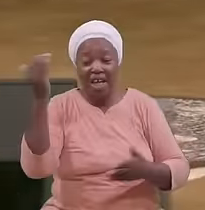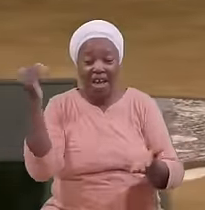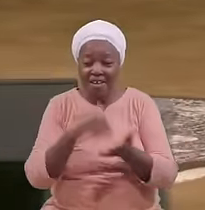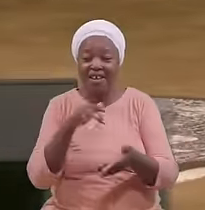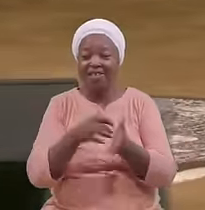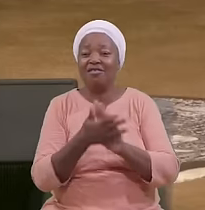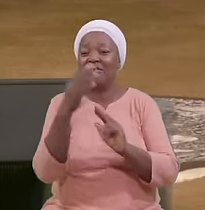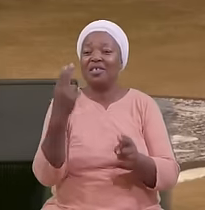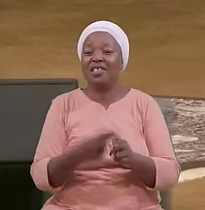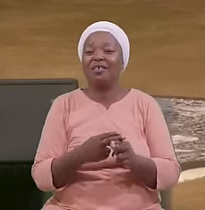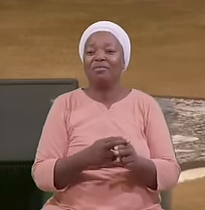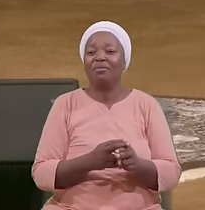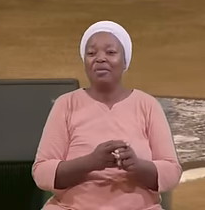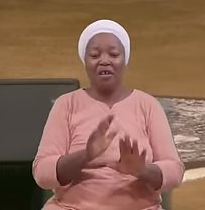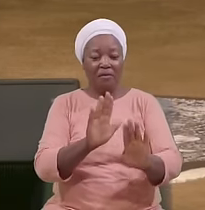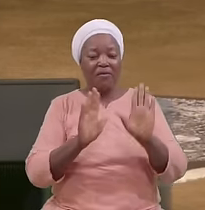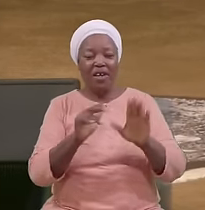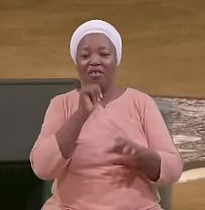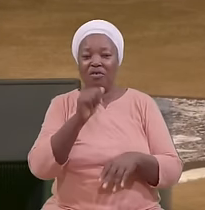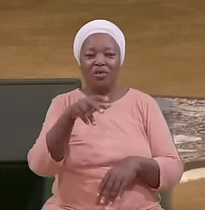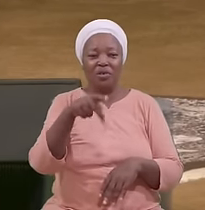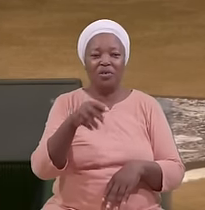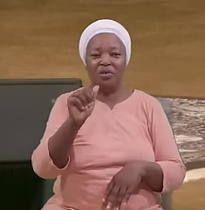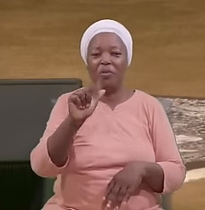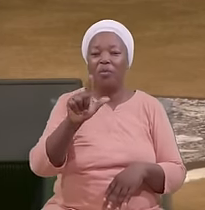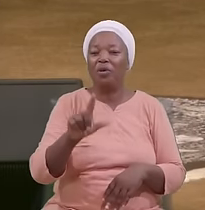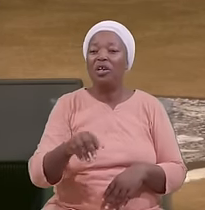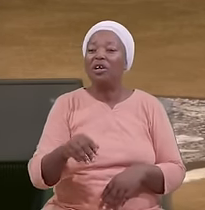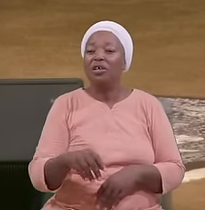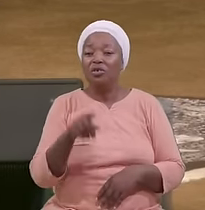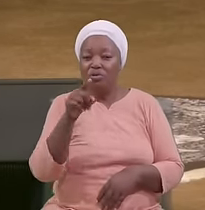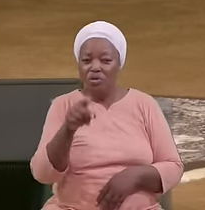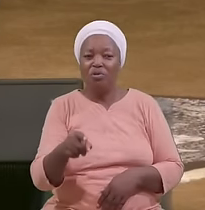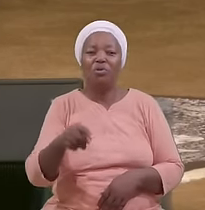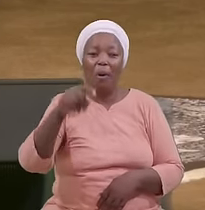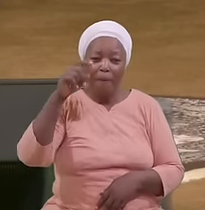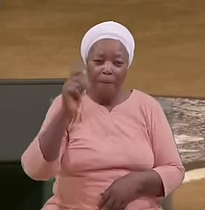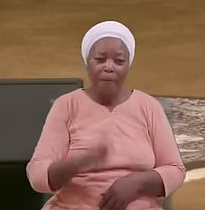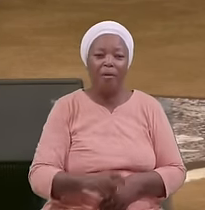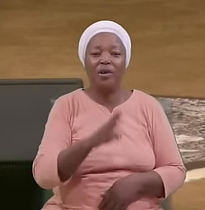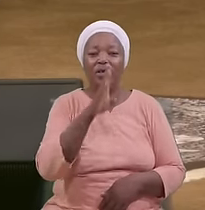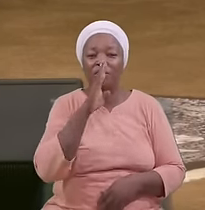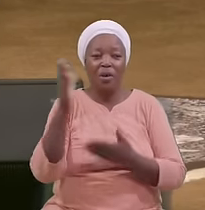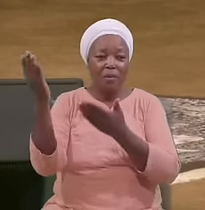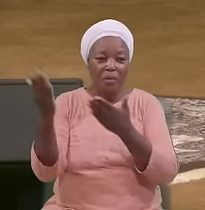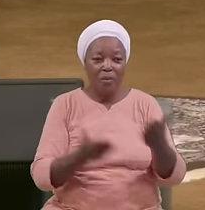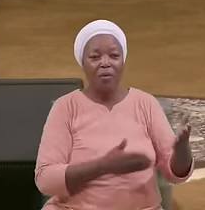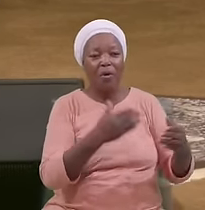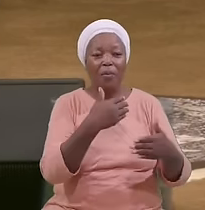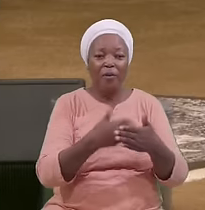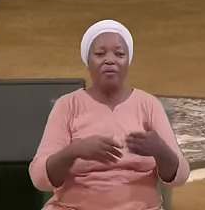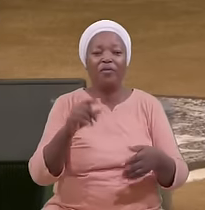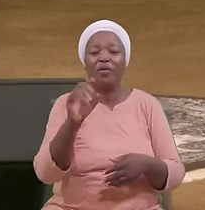again. Fear not, Paul. Thou must be brought before